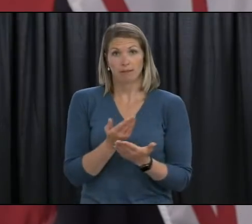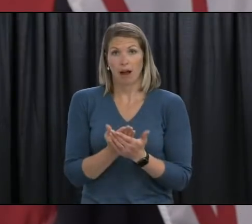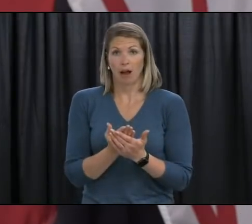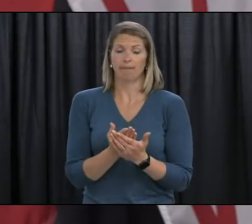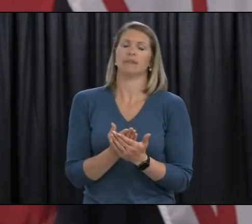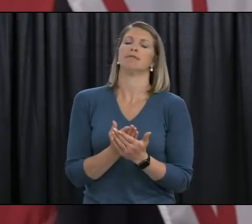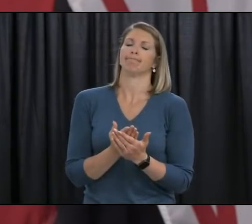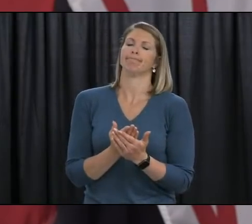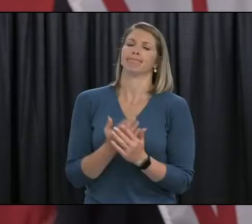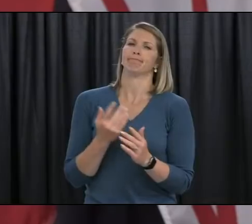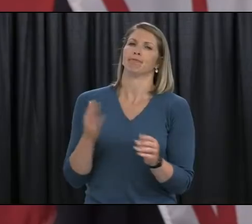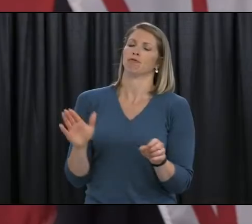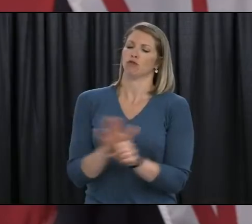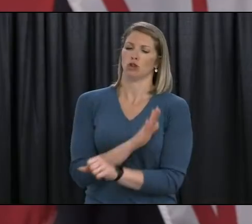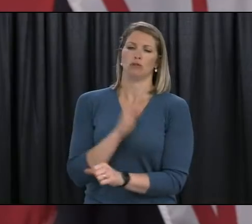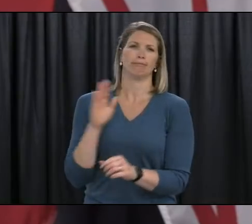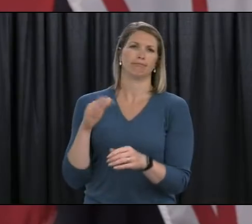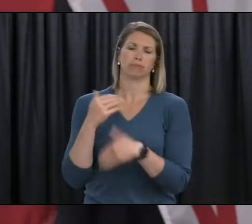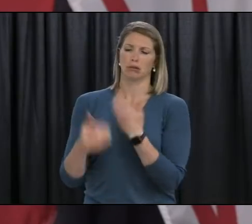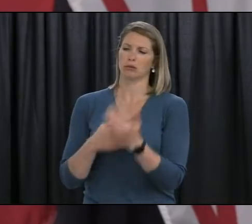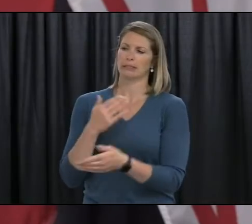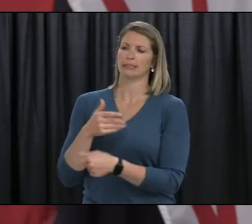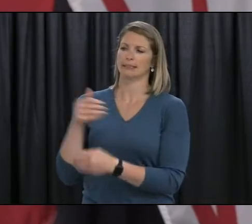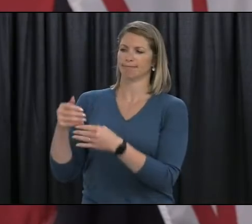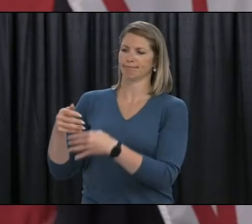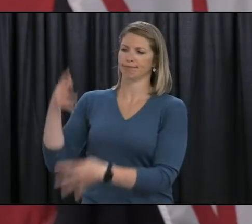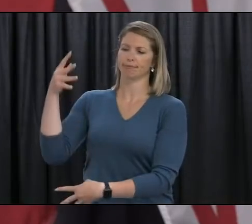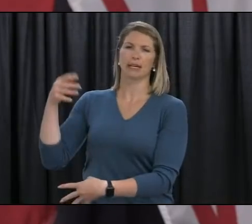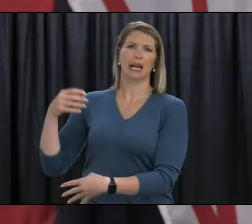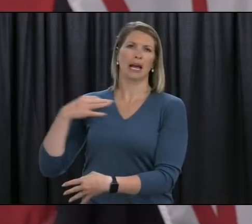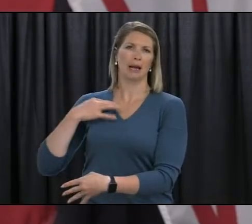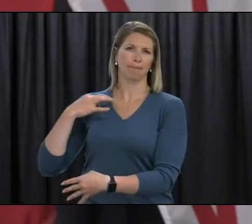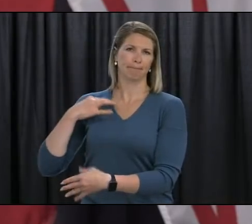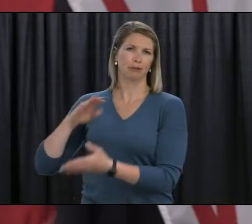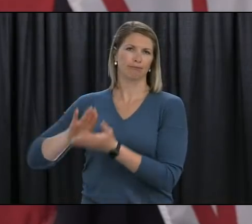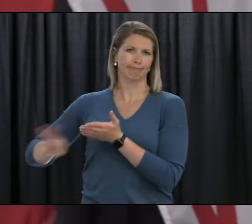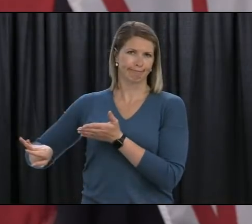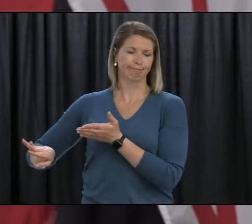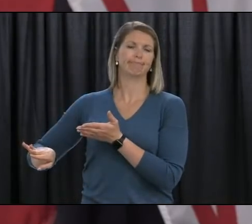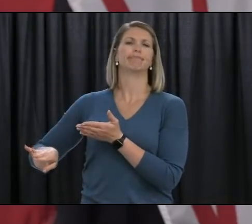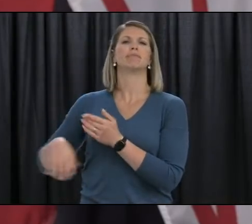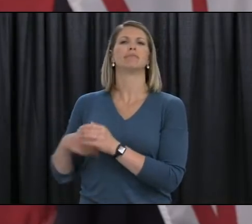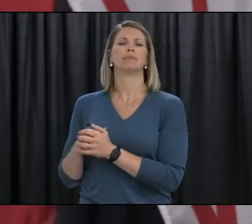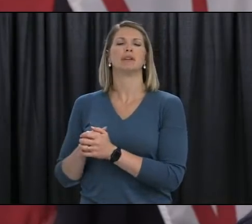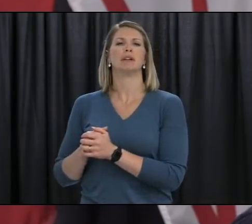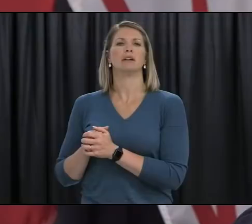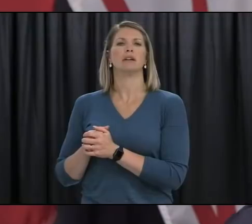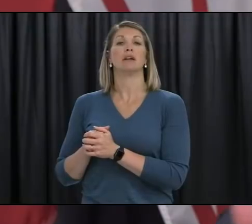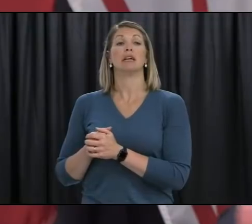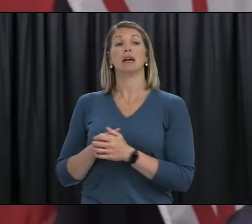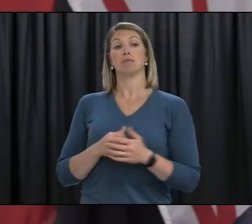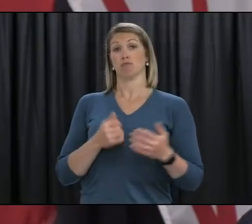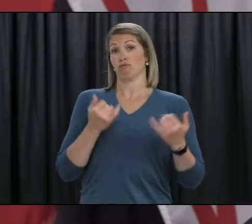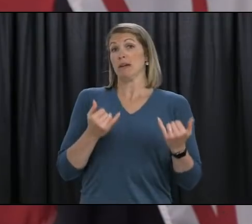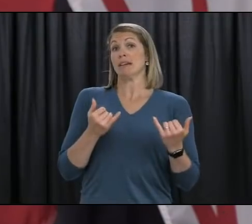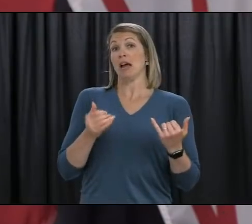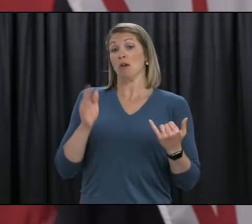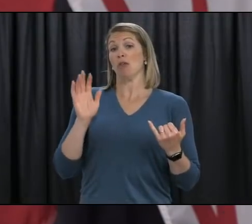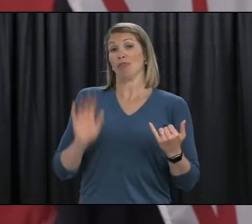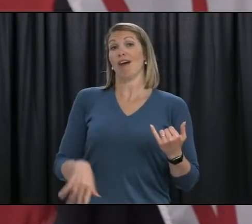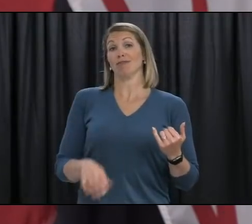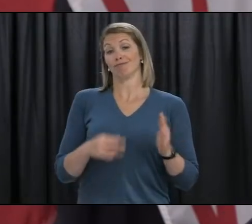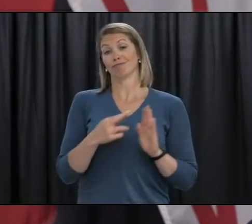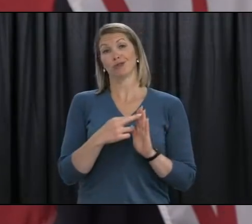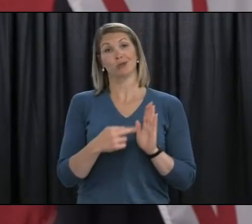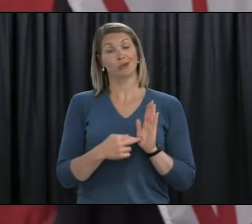those exemption orders. So that's where it exists today, and until we get it into a situation that where we can move around our province